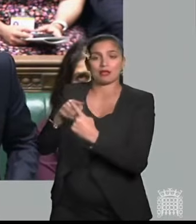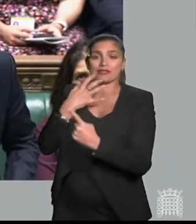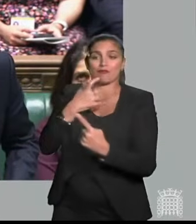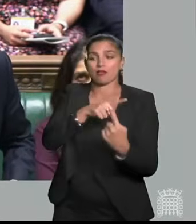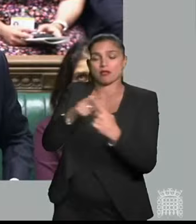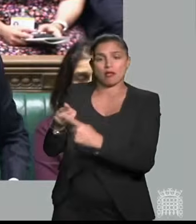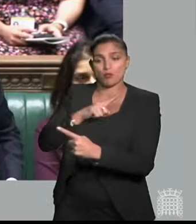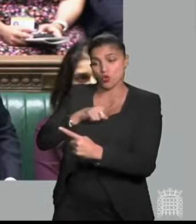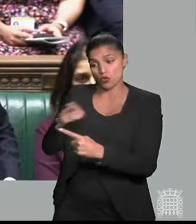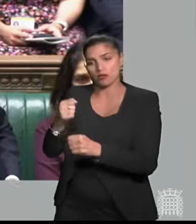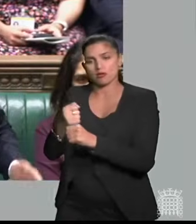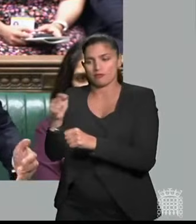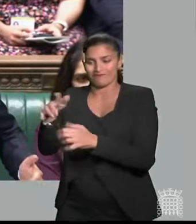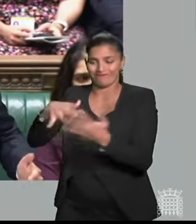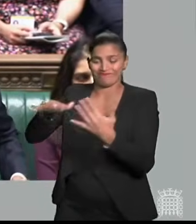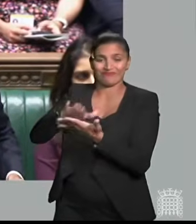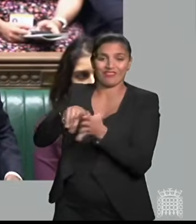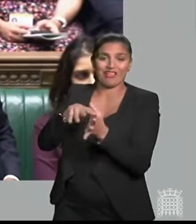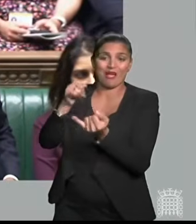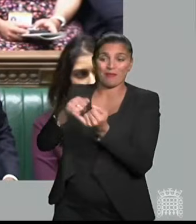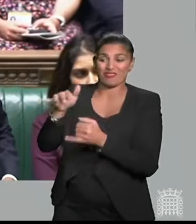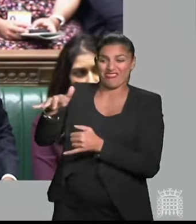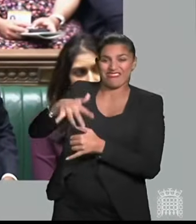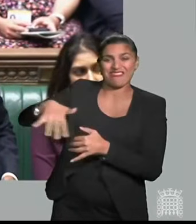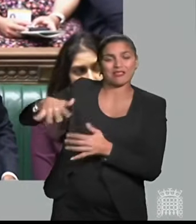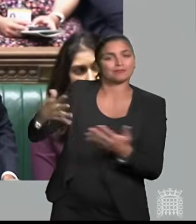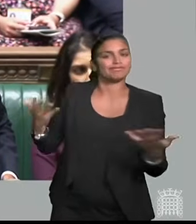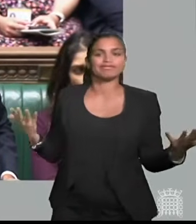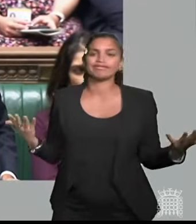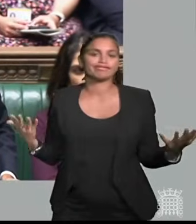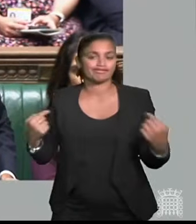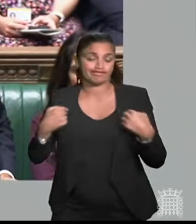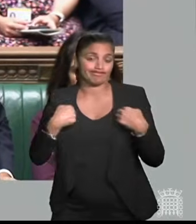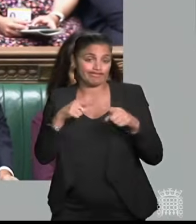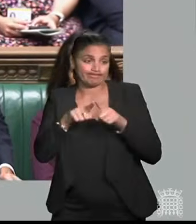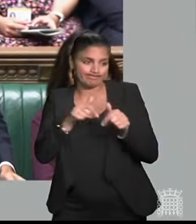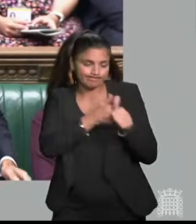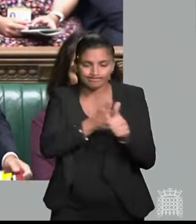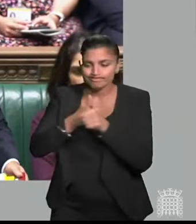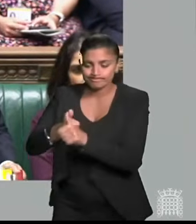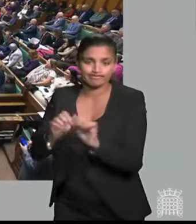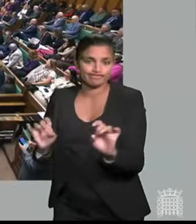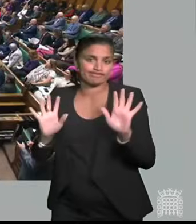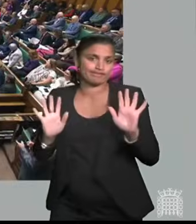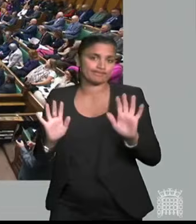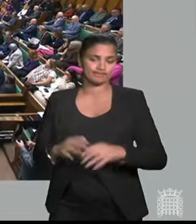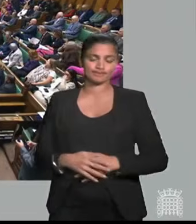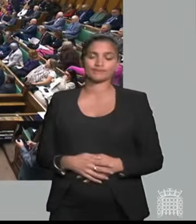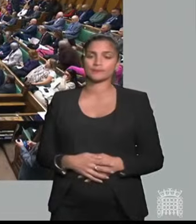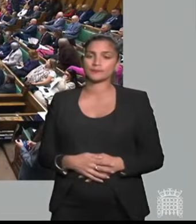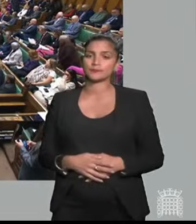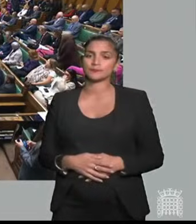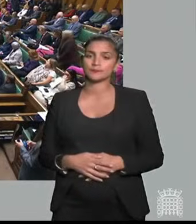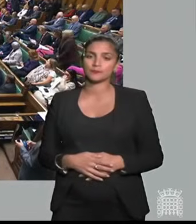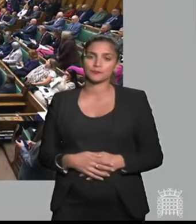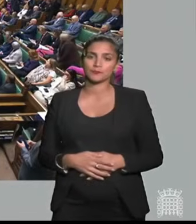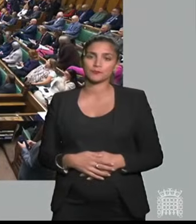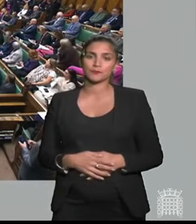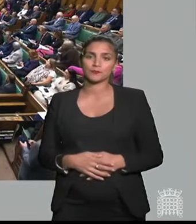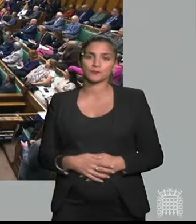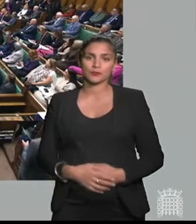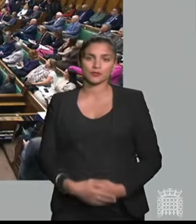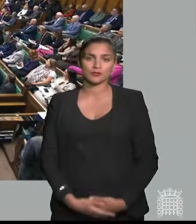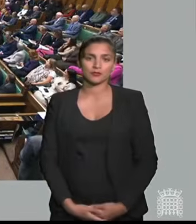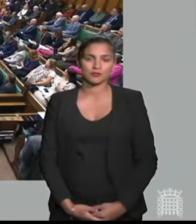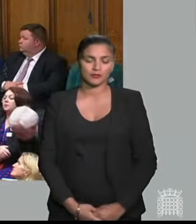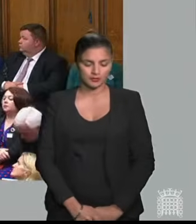possible step to avoid harming civilians, and we will do everything we can to provide humanitarian support to the area. Rebecca Long-Bailey. The